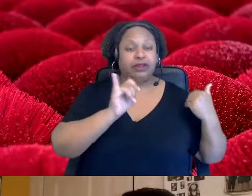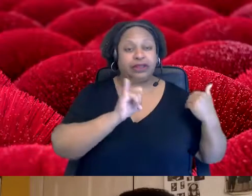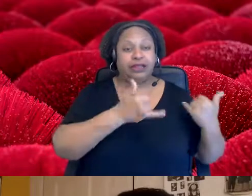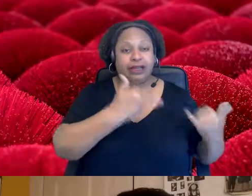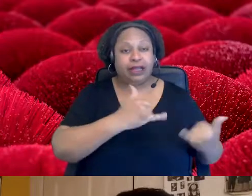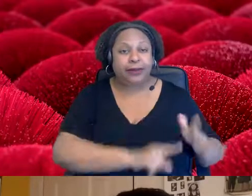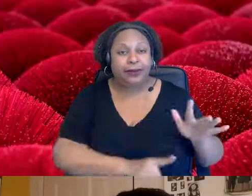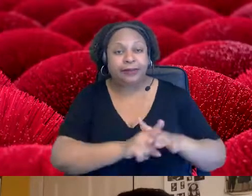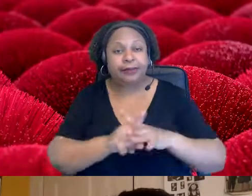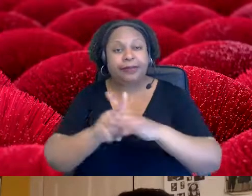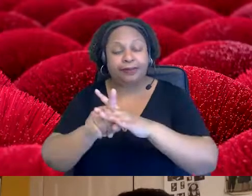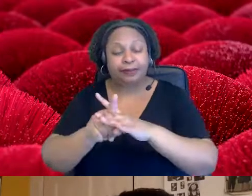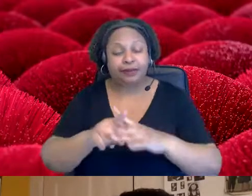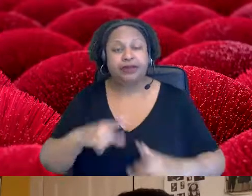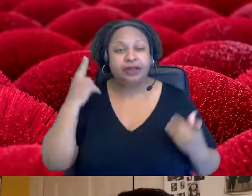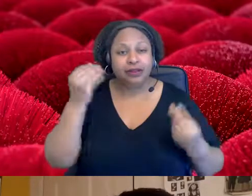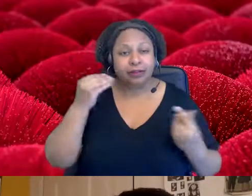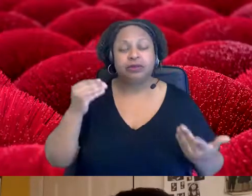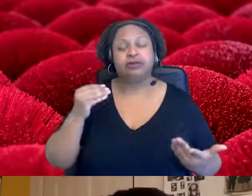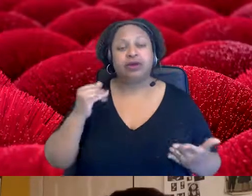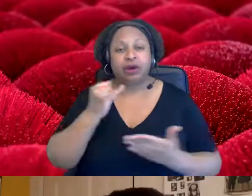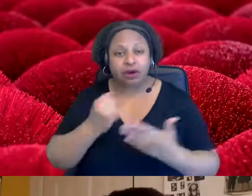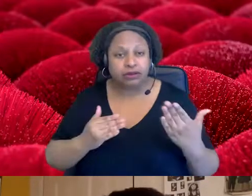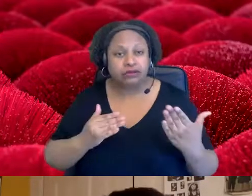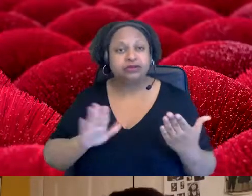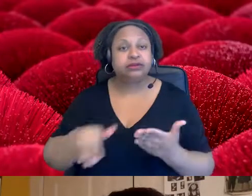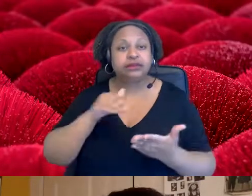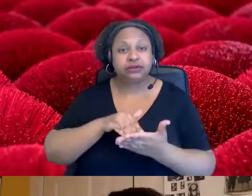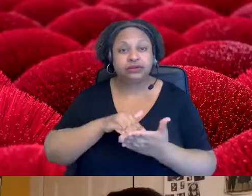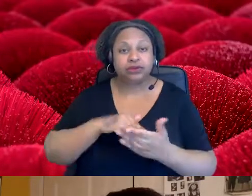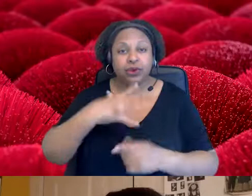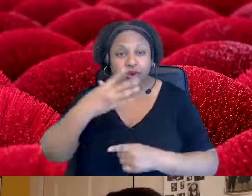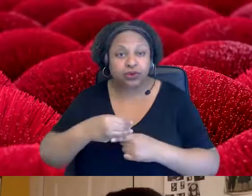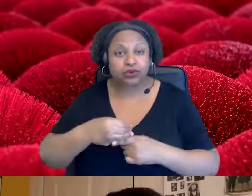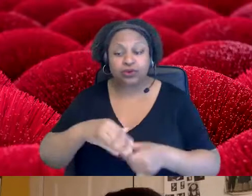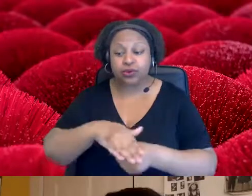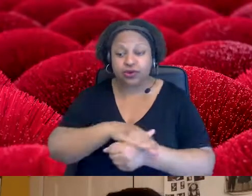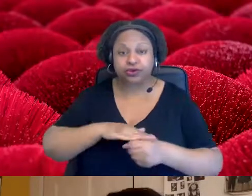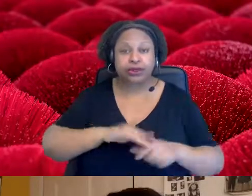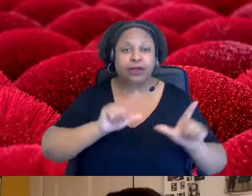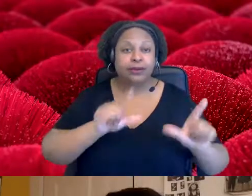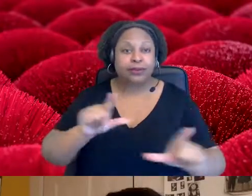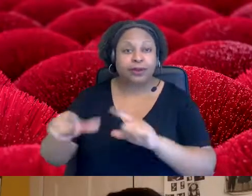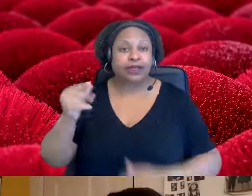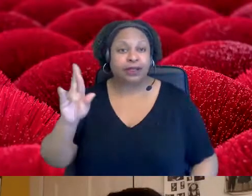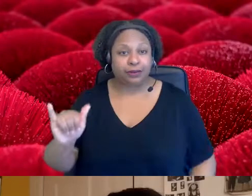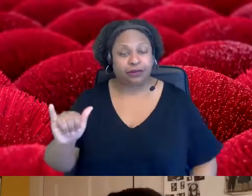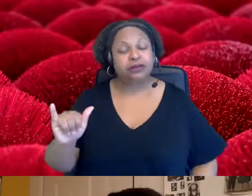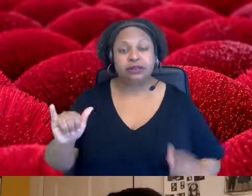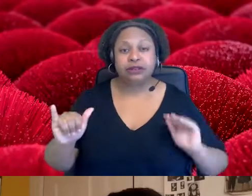culture and regional galleries that, you know, there is a memory, there's a human memory, but there's